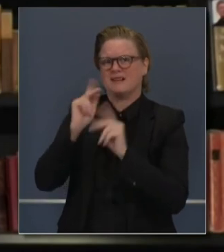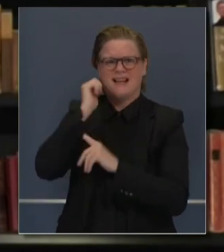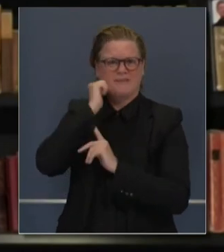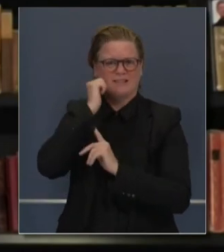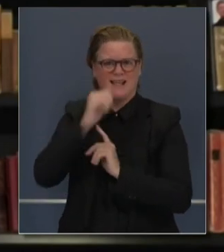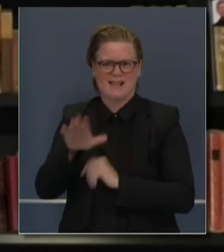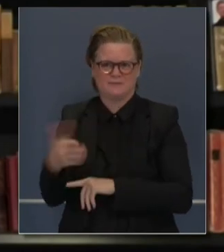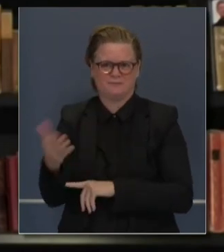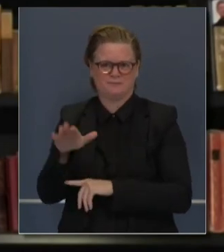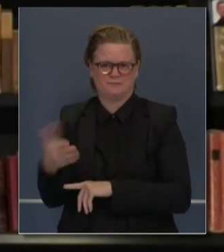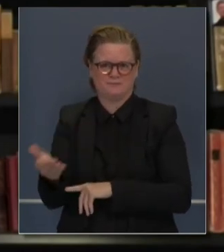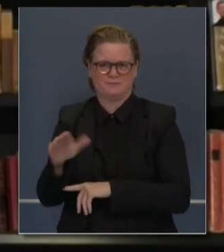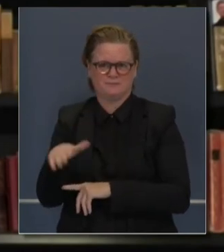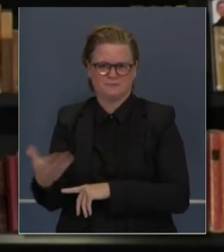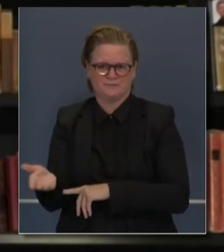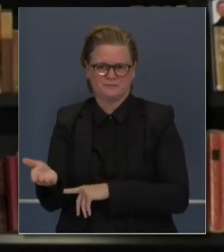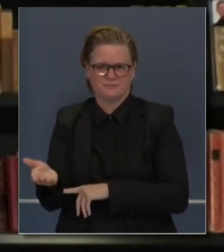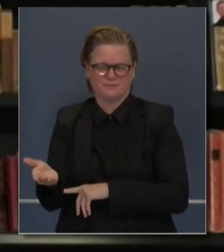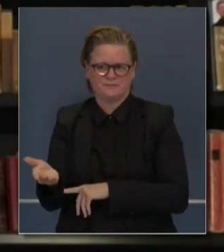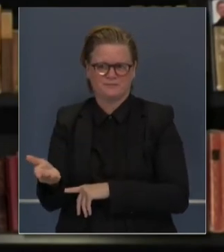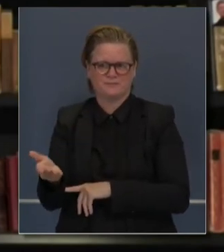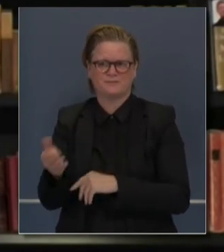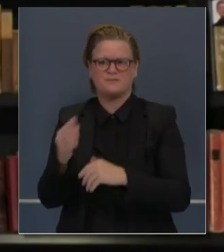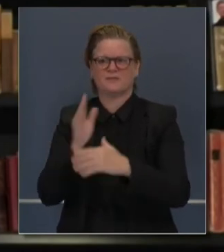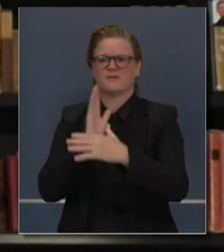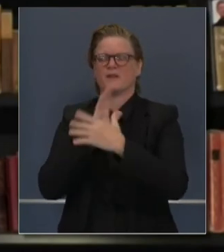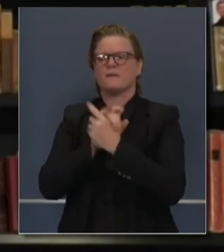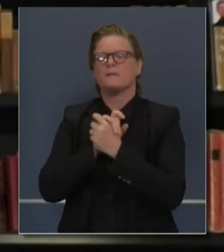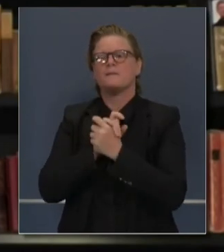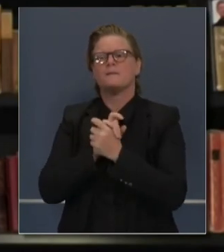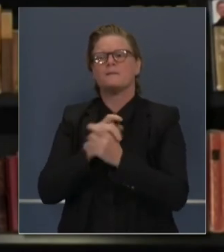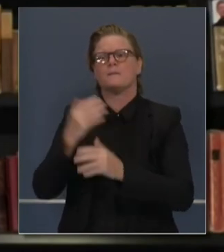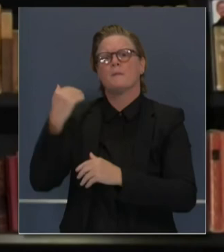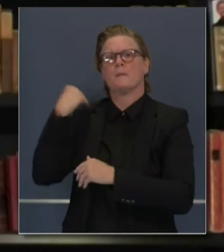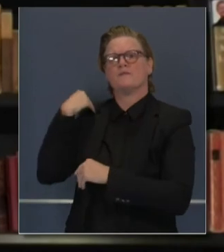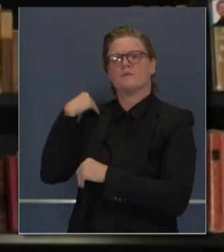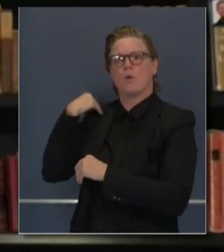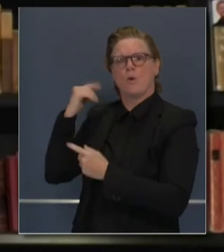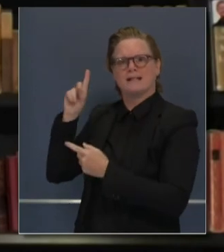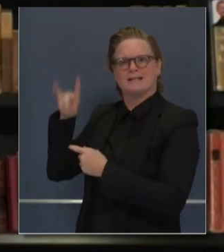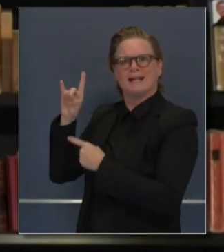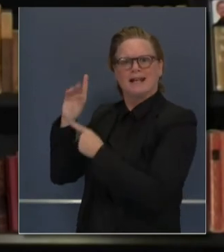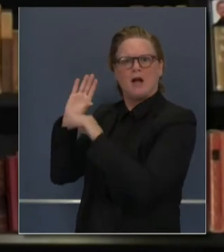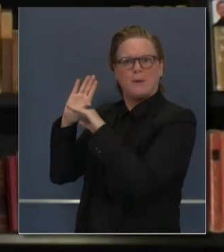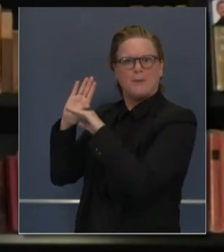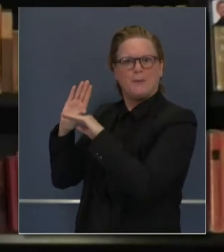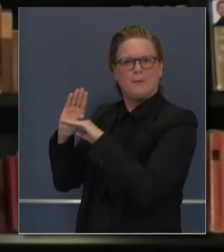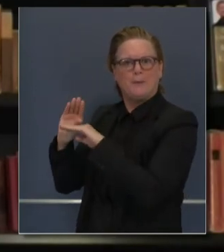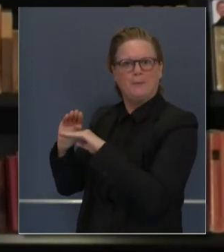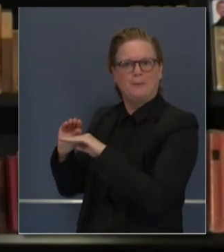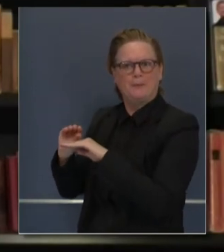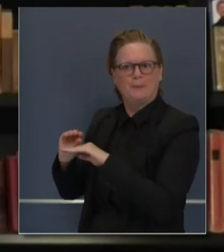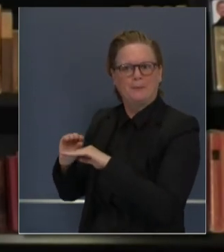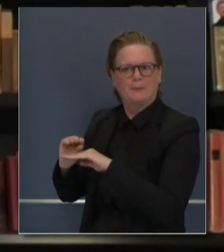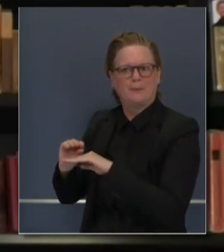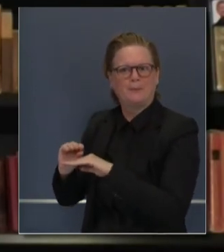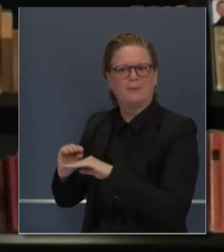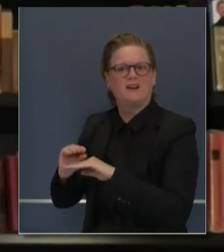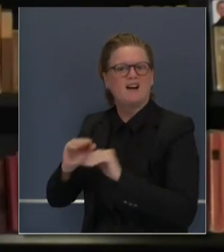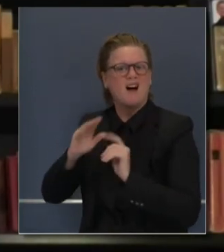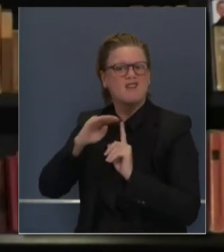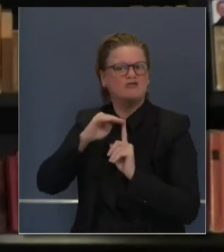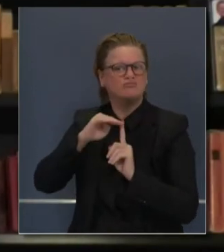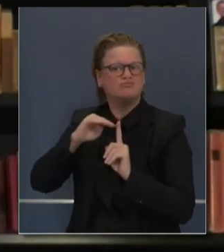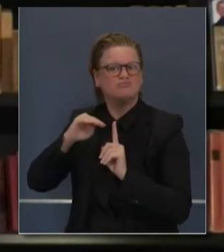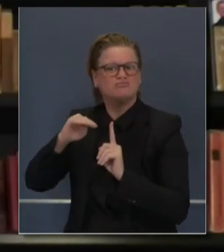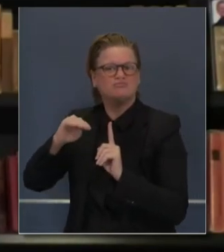though modestly. It was going down on a pretty consistent basis, started to flatten, and now we're starting to see those numbers